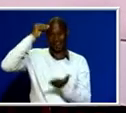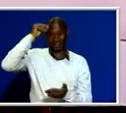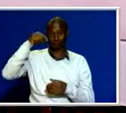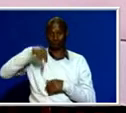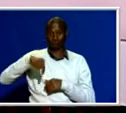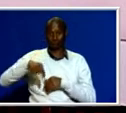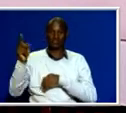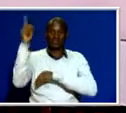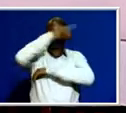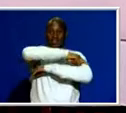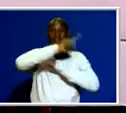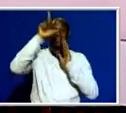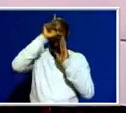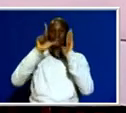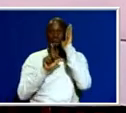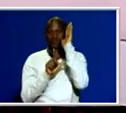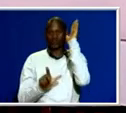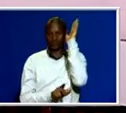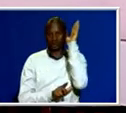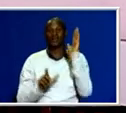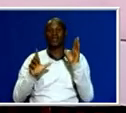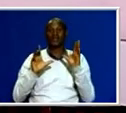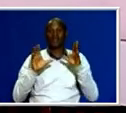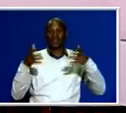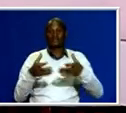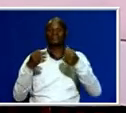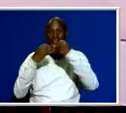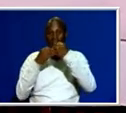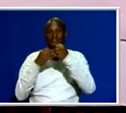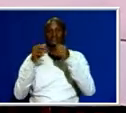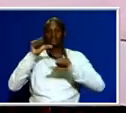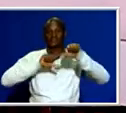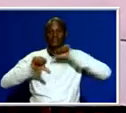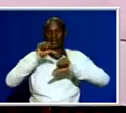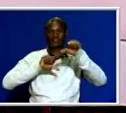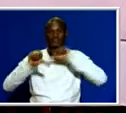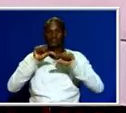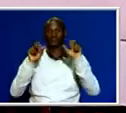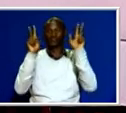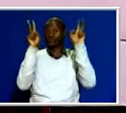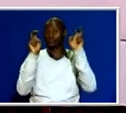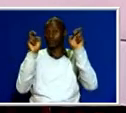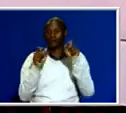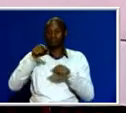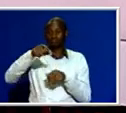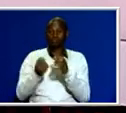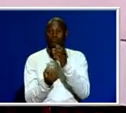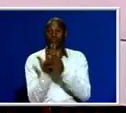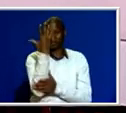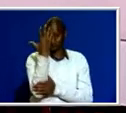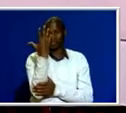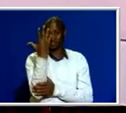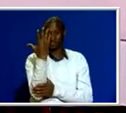today's lesson, Standard 8 Science, Topic Plants and